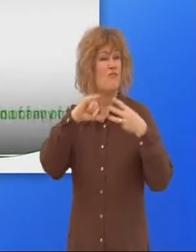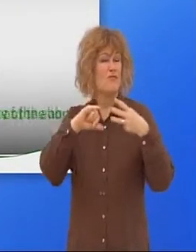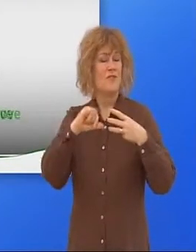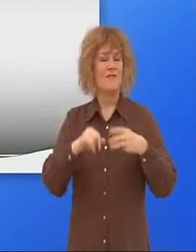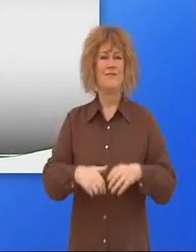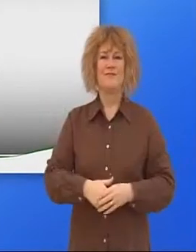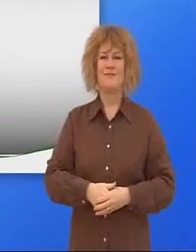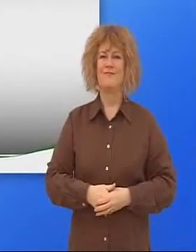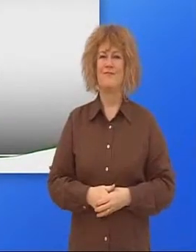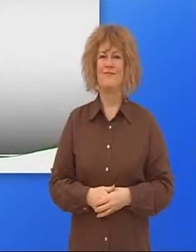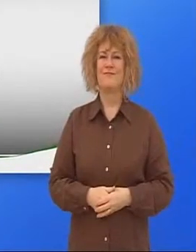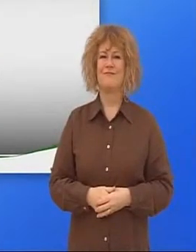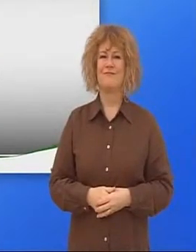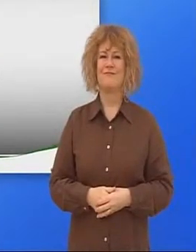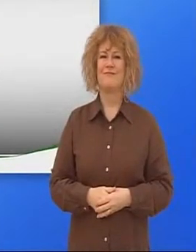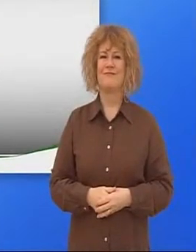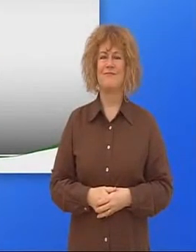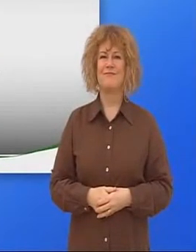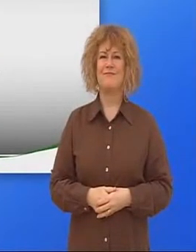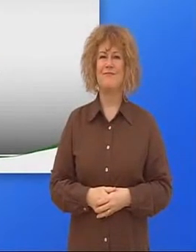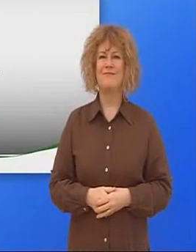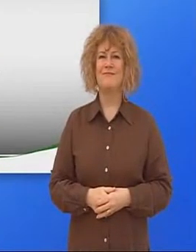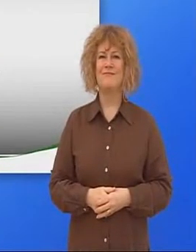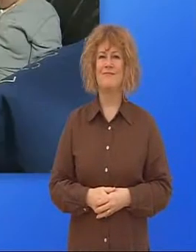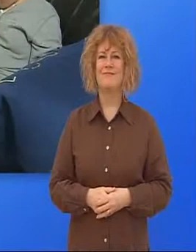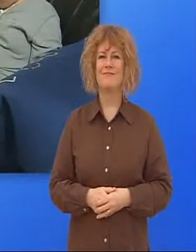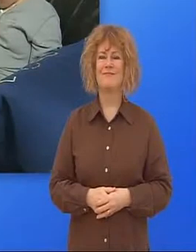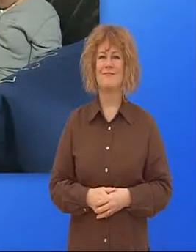a combination of any of the above.